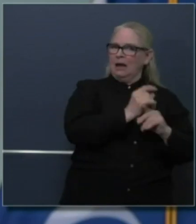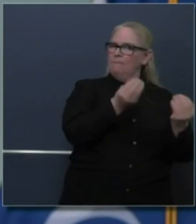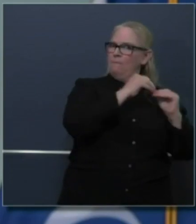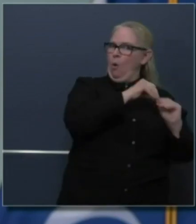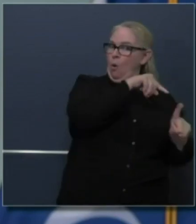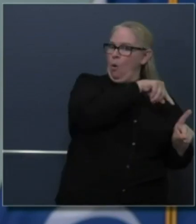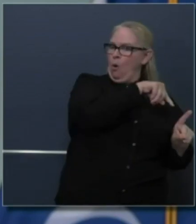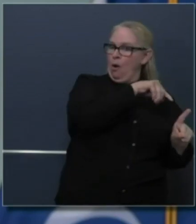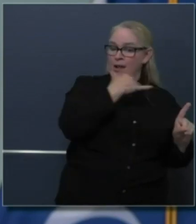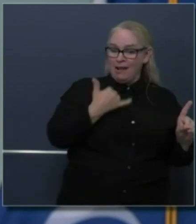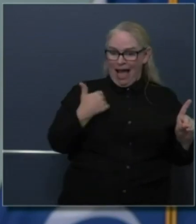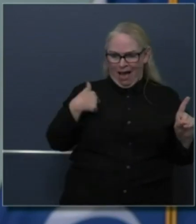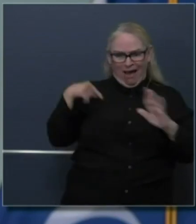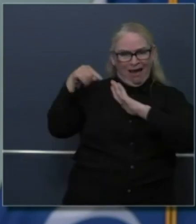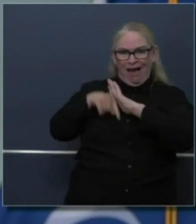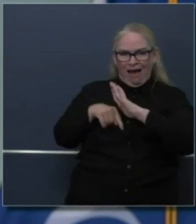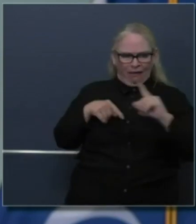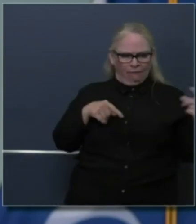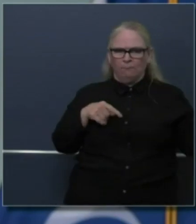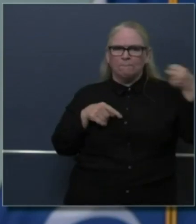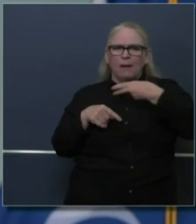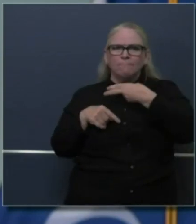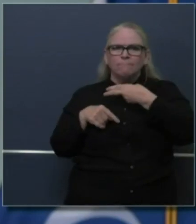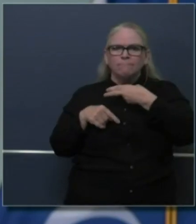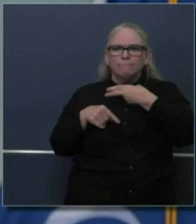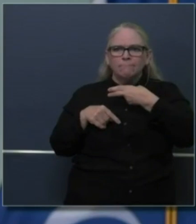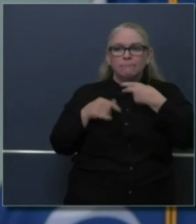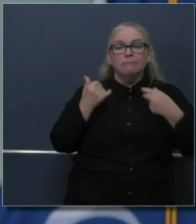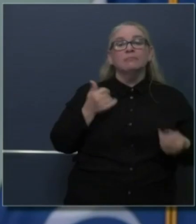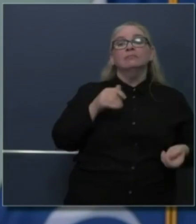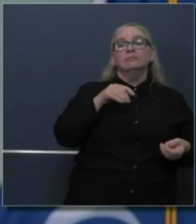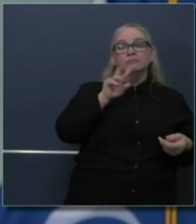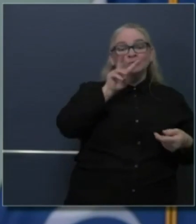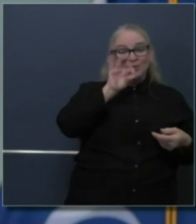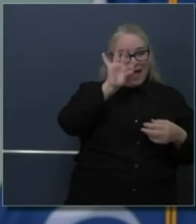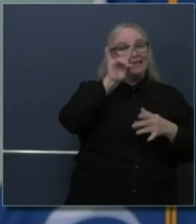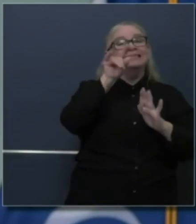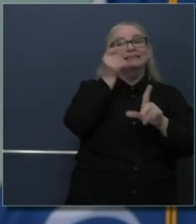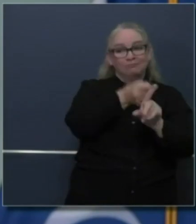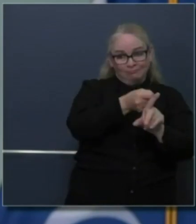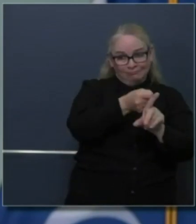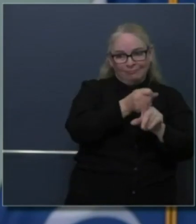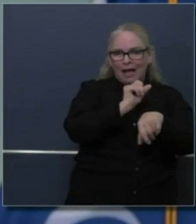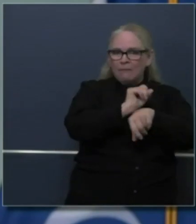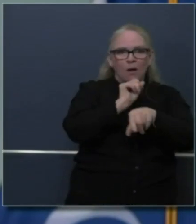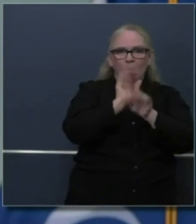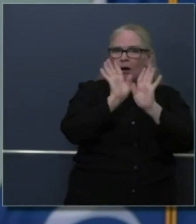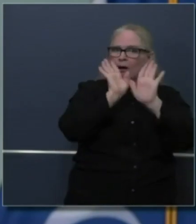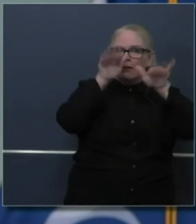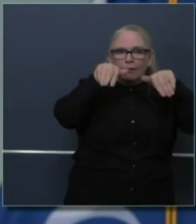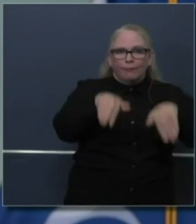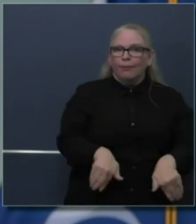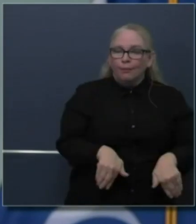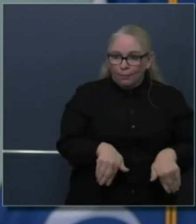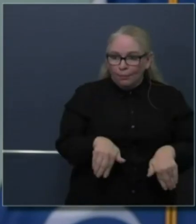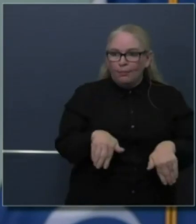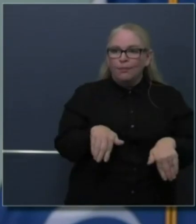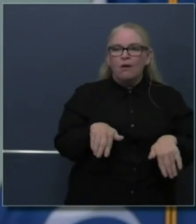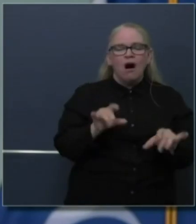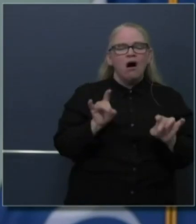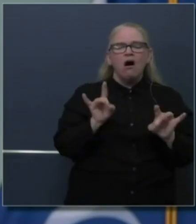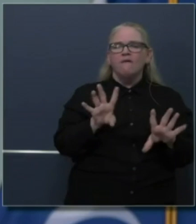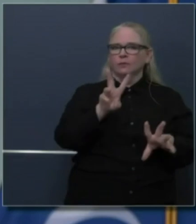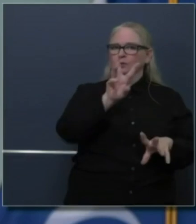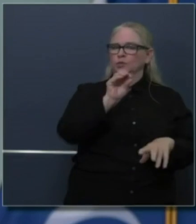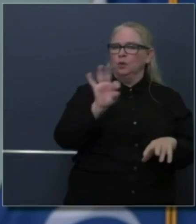2009, that was a jaw-dropping challenge for that administration and that legislature. They